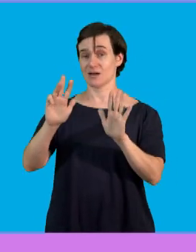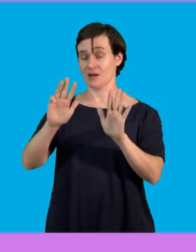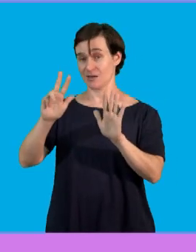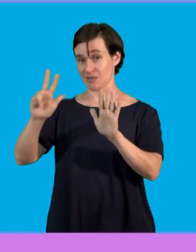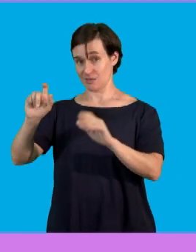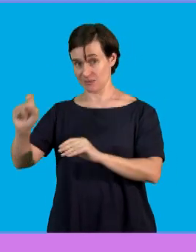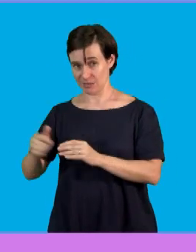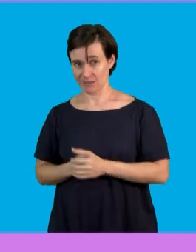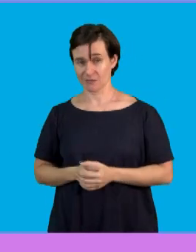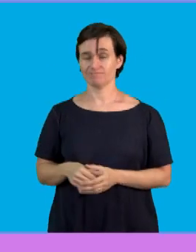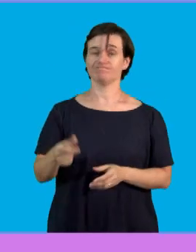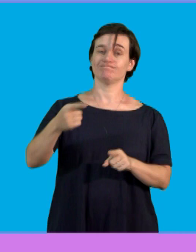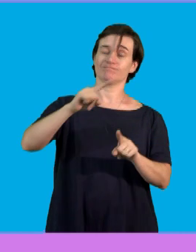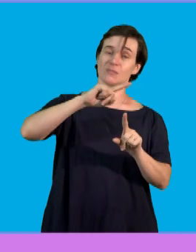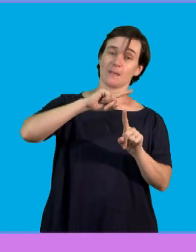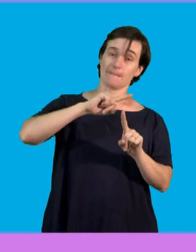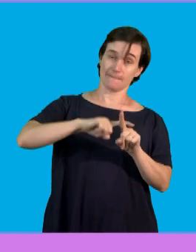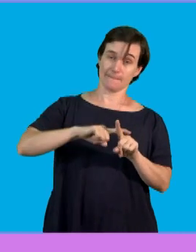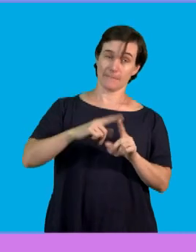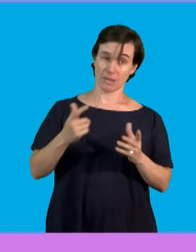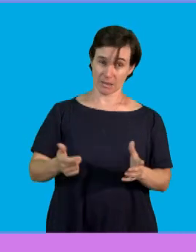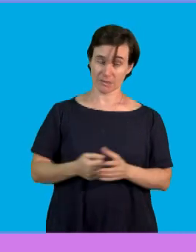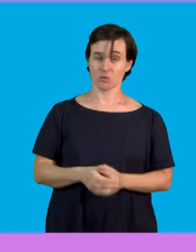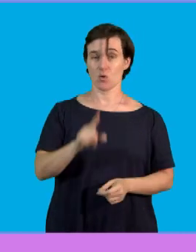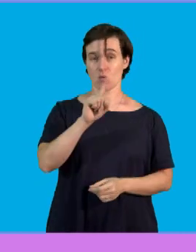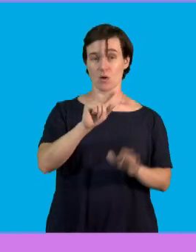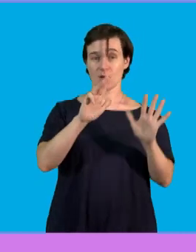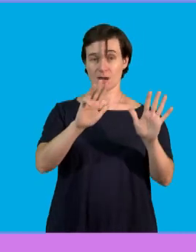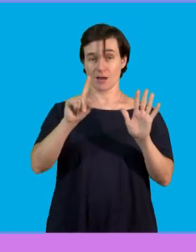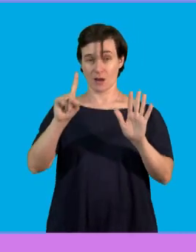22,695 Rand 98 cents plus